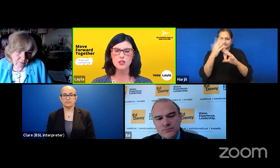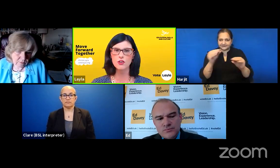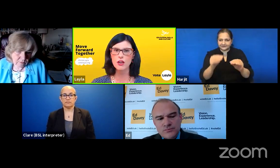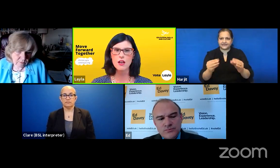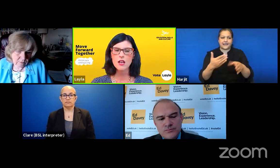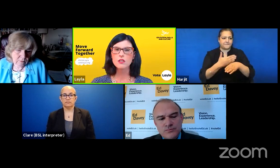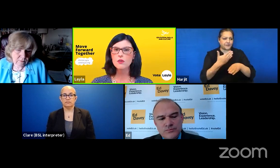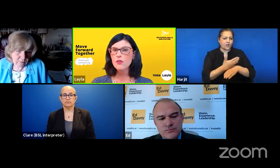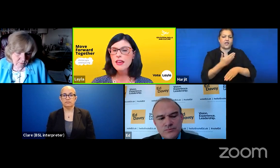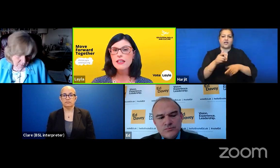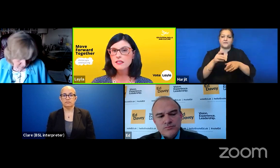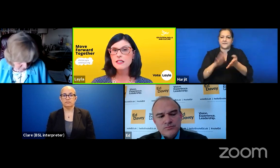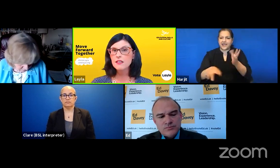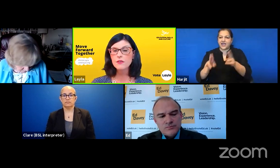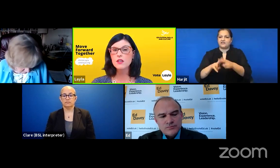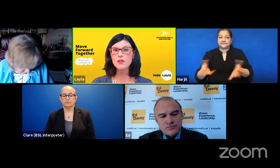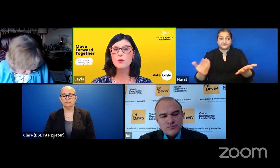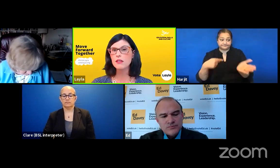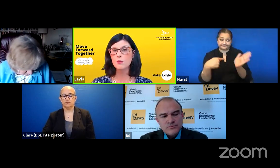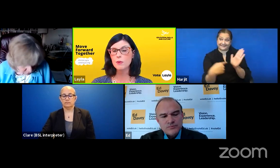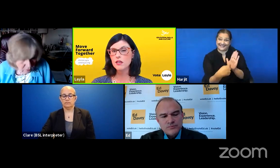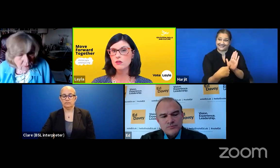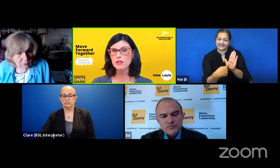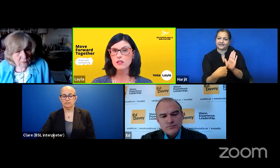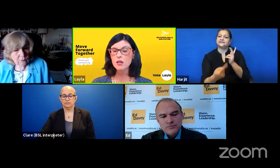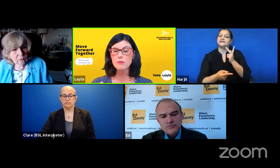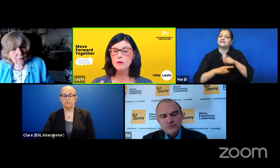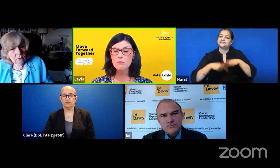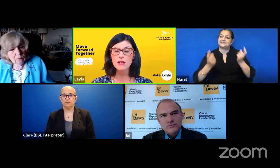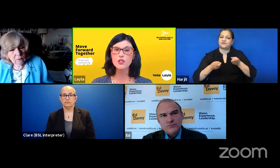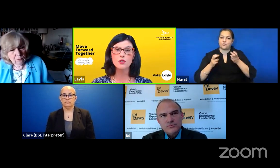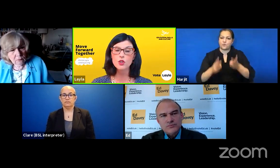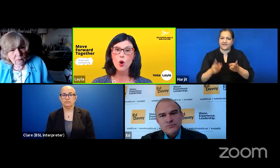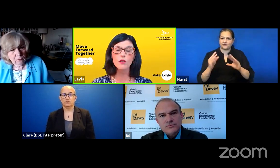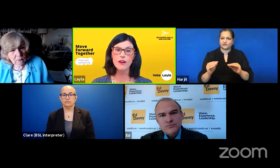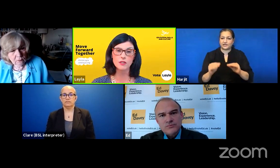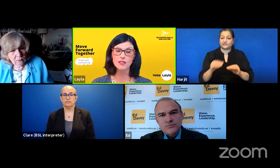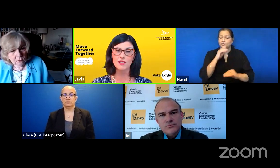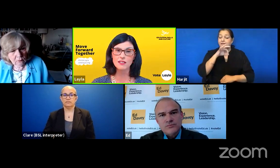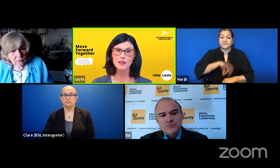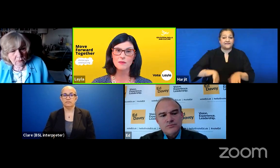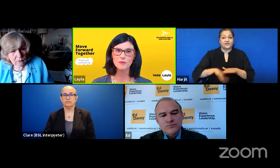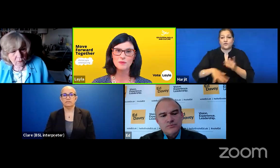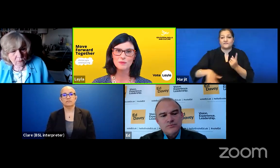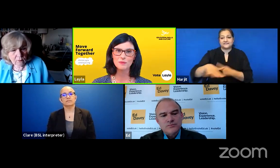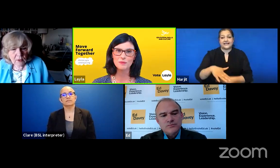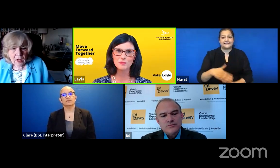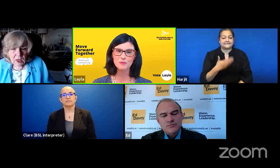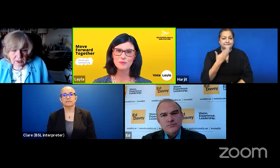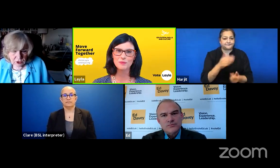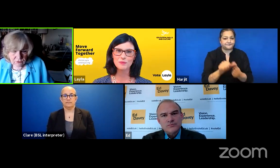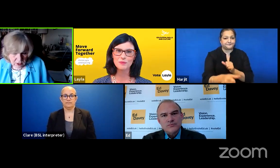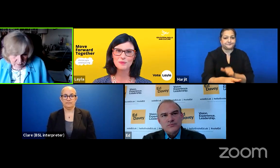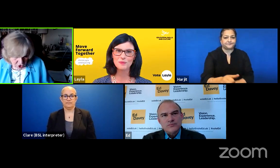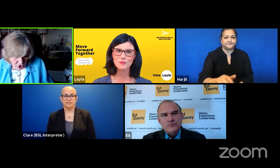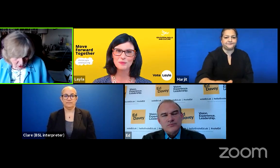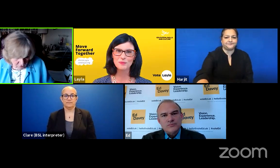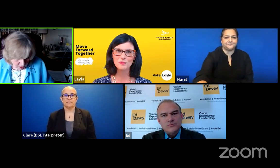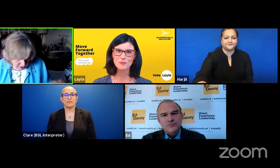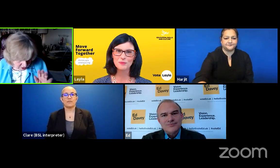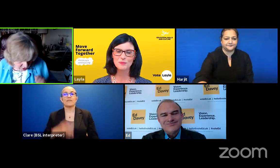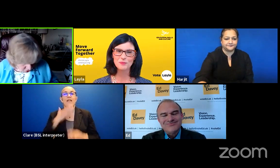the country, so that they can see that there is another way that we can do this that's going to be beneficial to the whole of our society. Thank you very